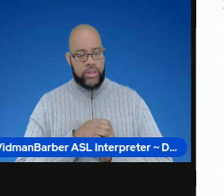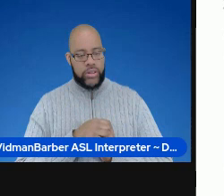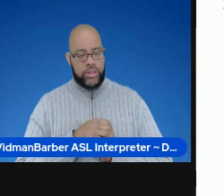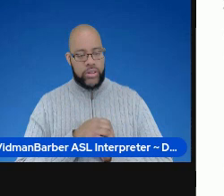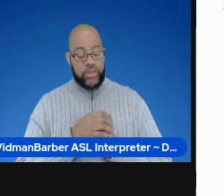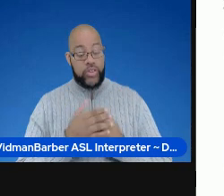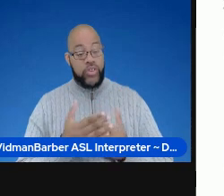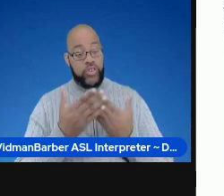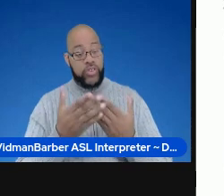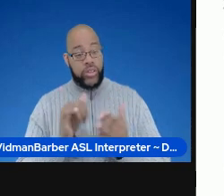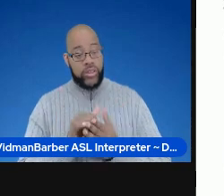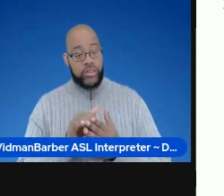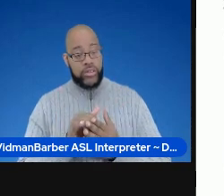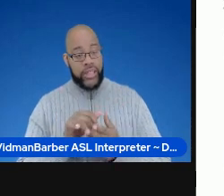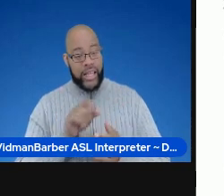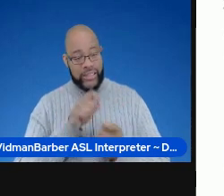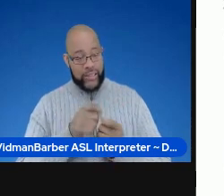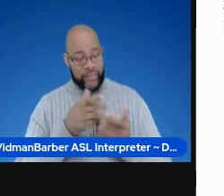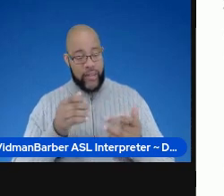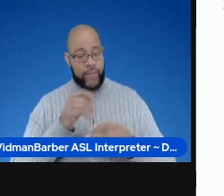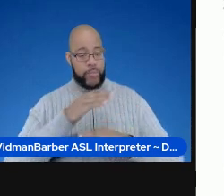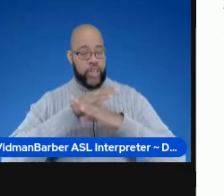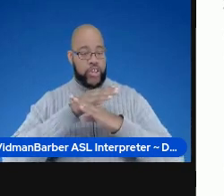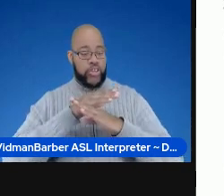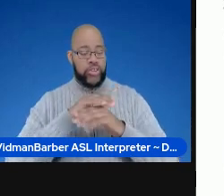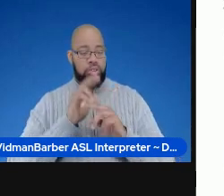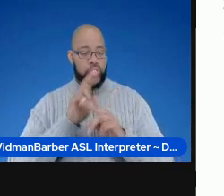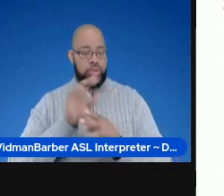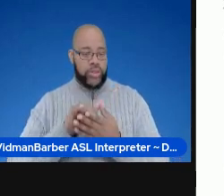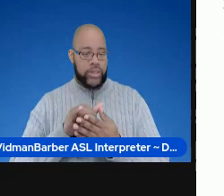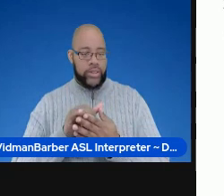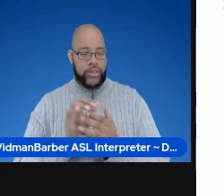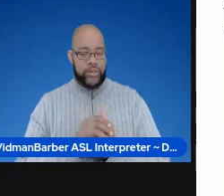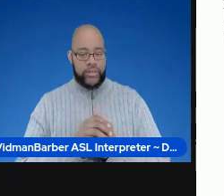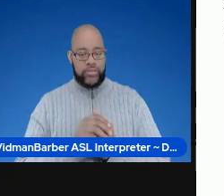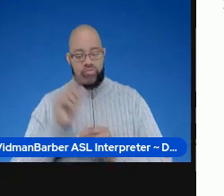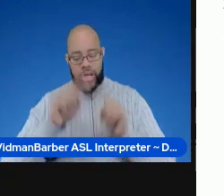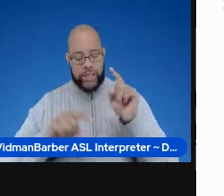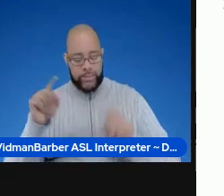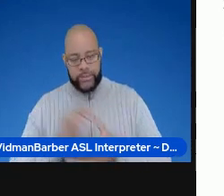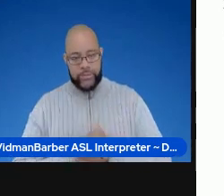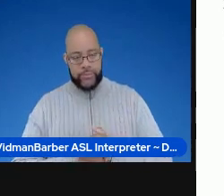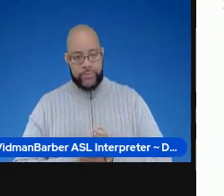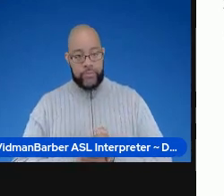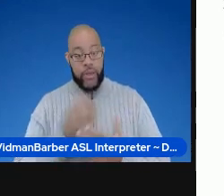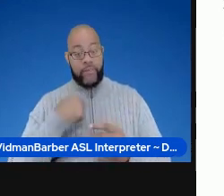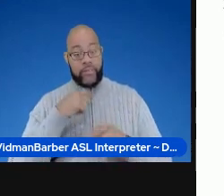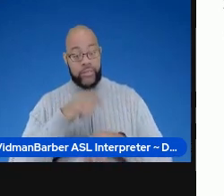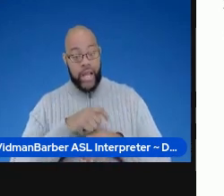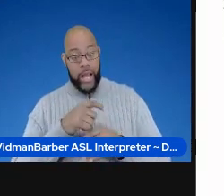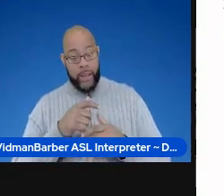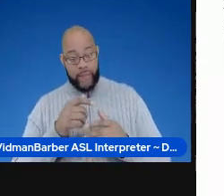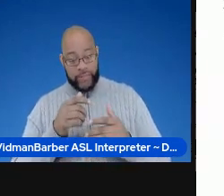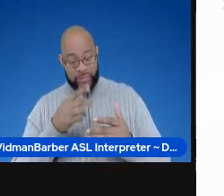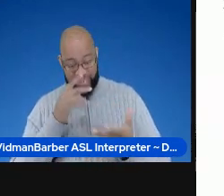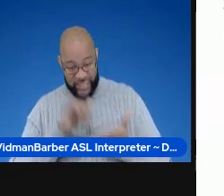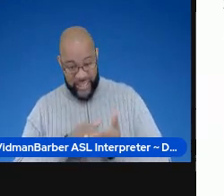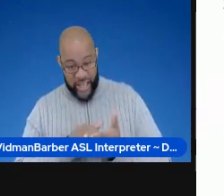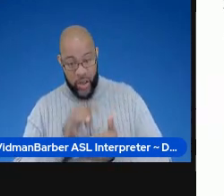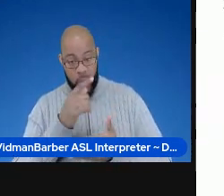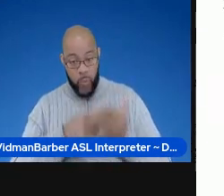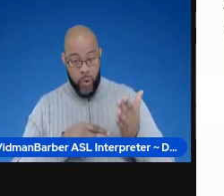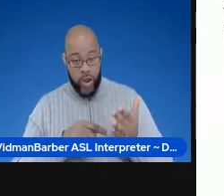suggest exactly the mechanism of protection using this Mendelian randomization. Don't really have time to describe what Mendelian randomization means,